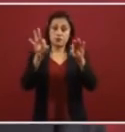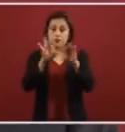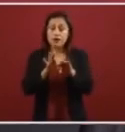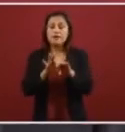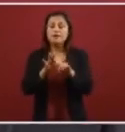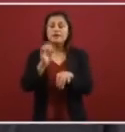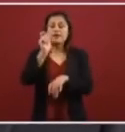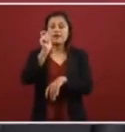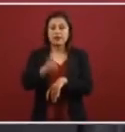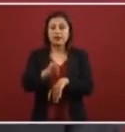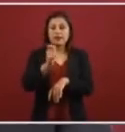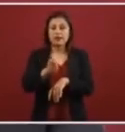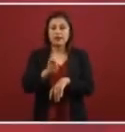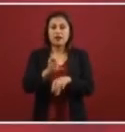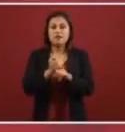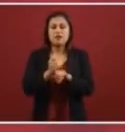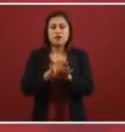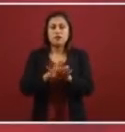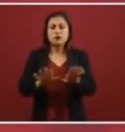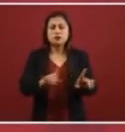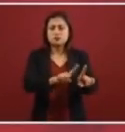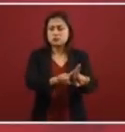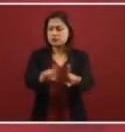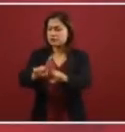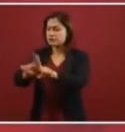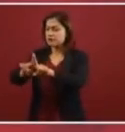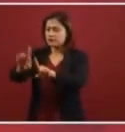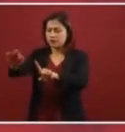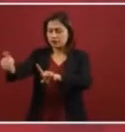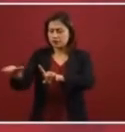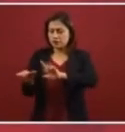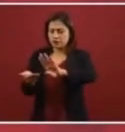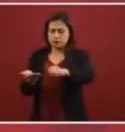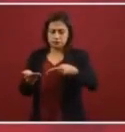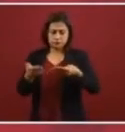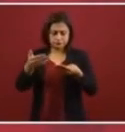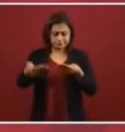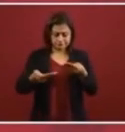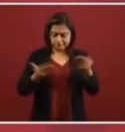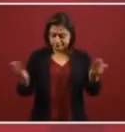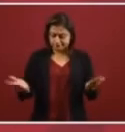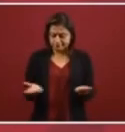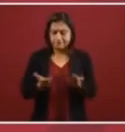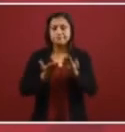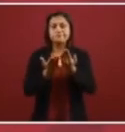pues, todos los datos. They have to have all the data, not just one area.